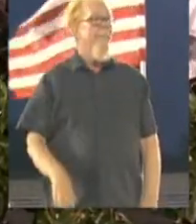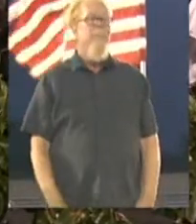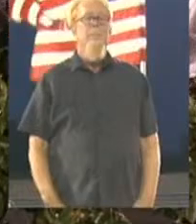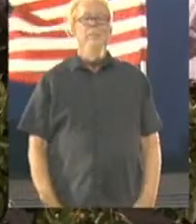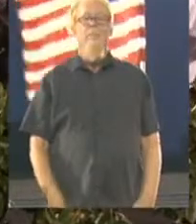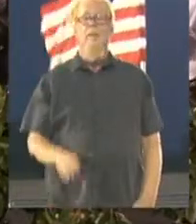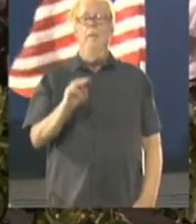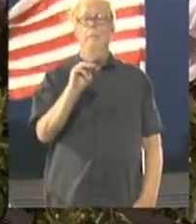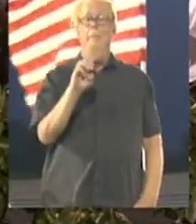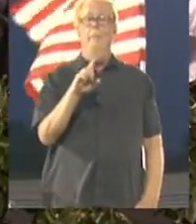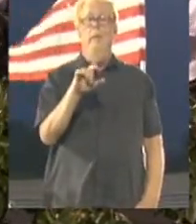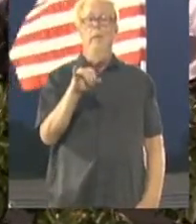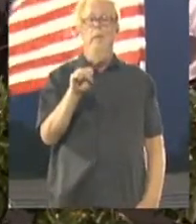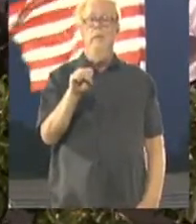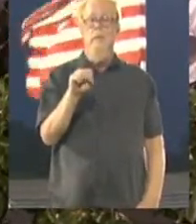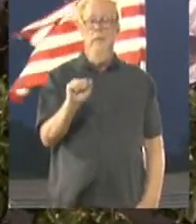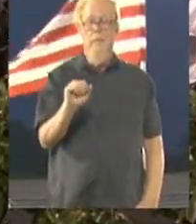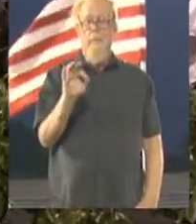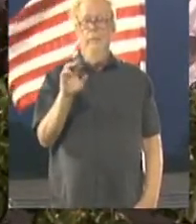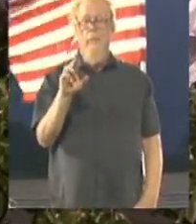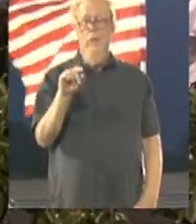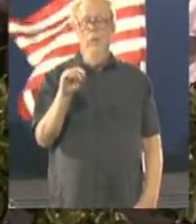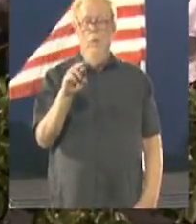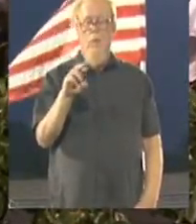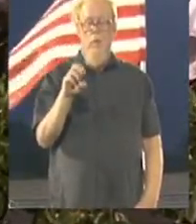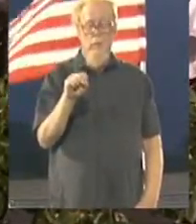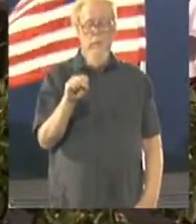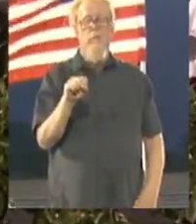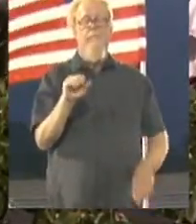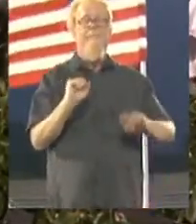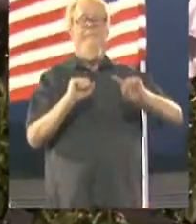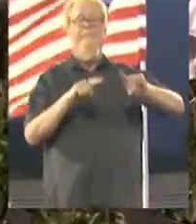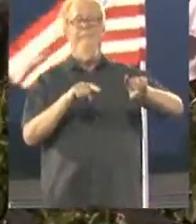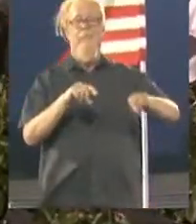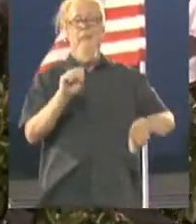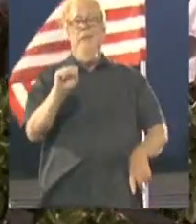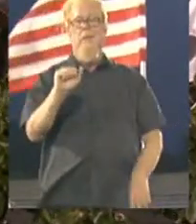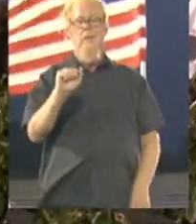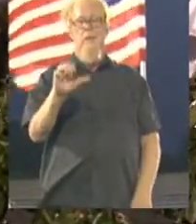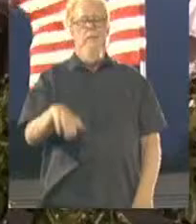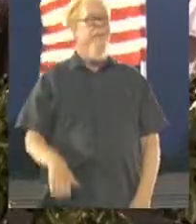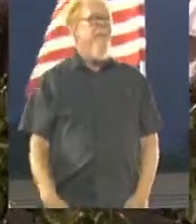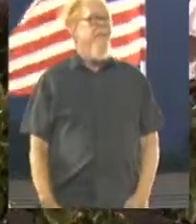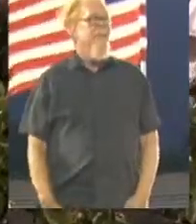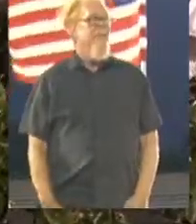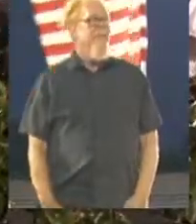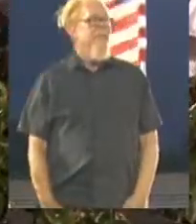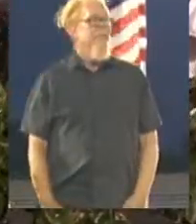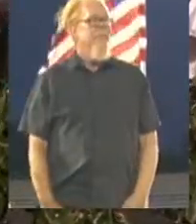Melissa R. Flores will be attending San Antonio College.